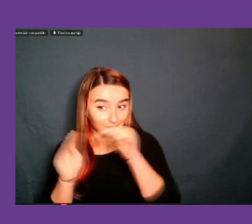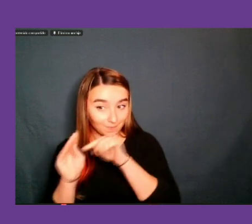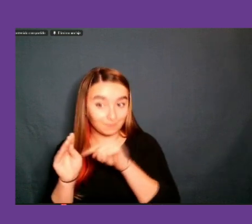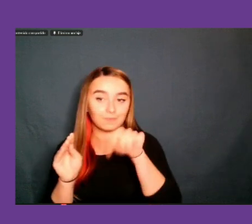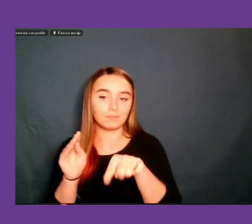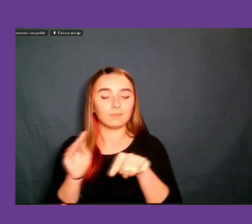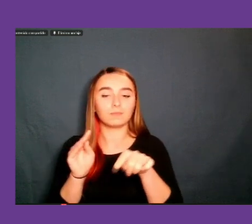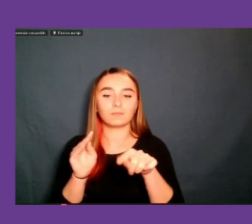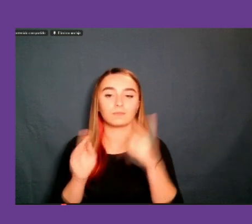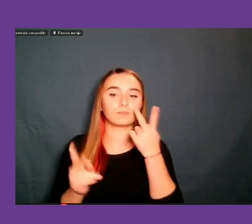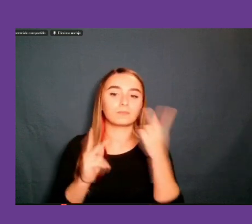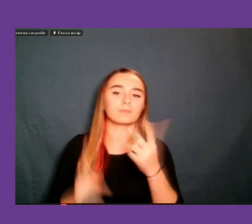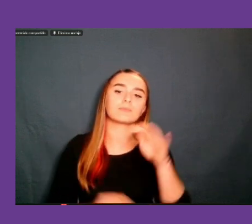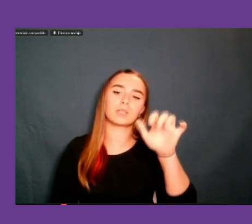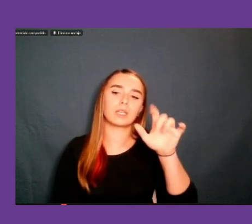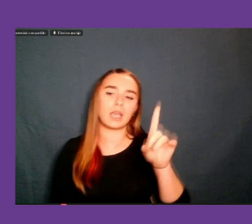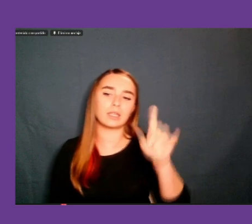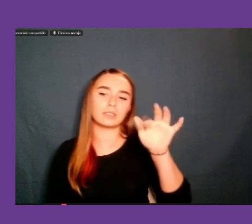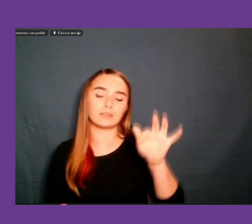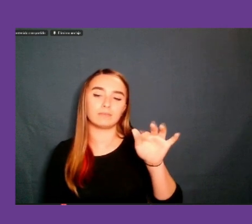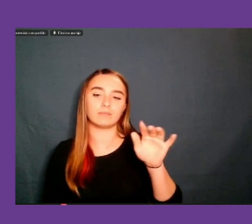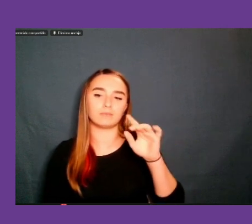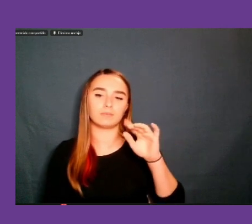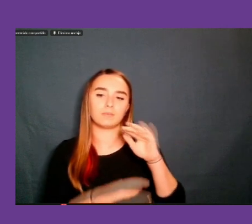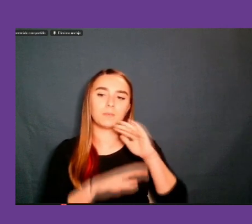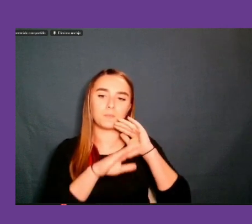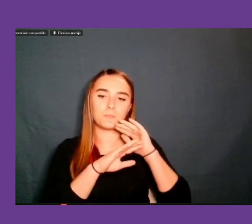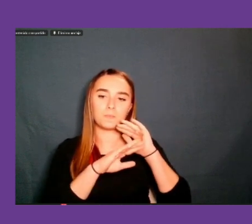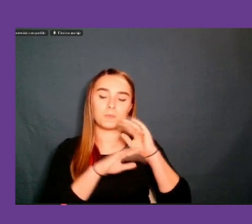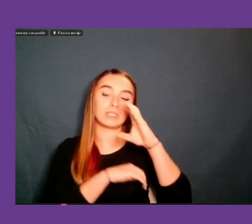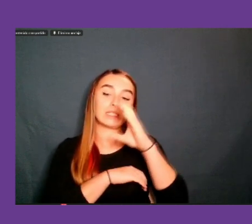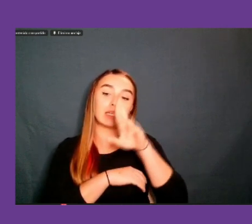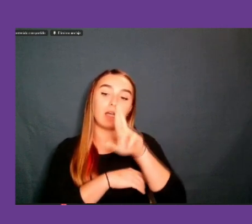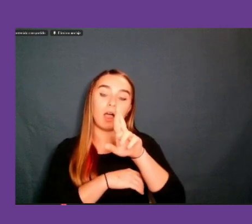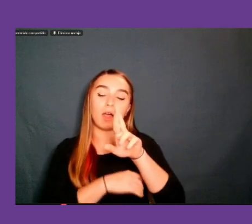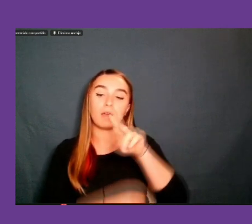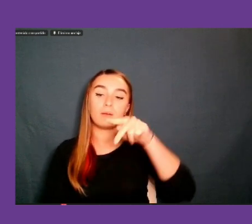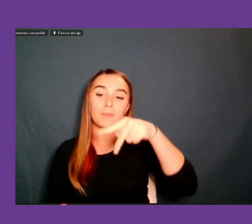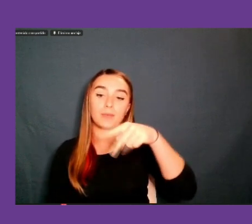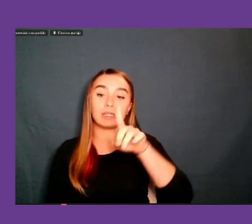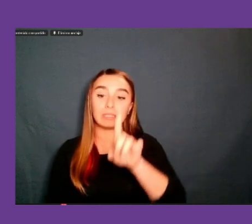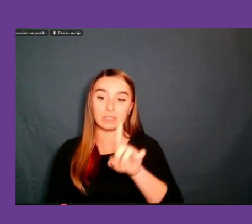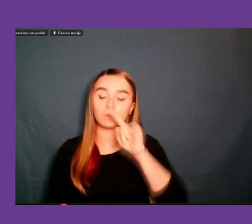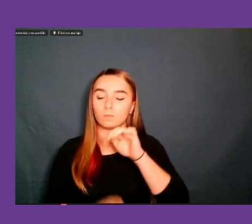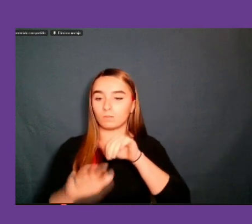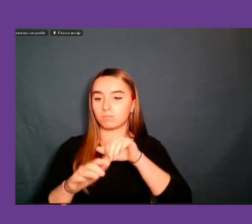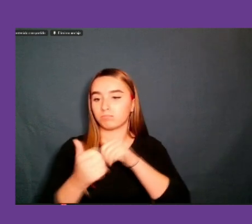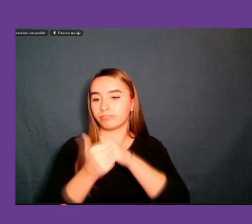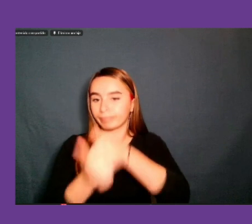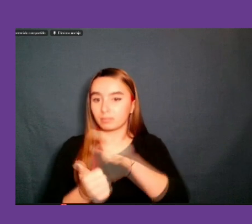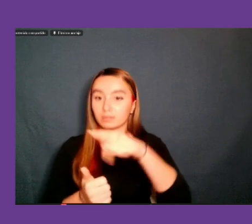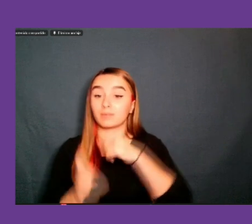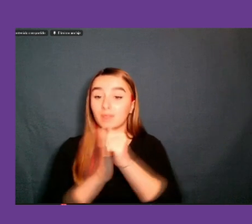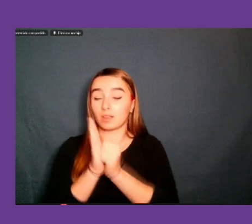of the CRPD. The convention actually requires the state parties to develop standards in the Article 4 on general